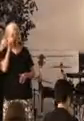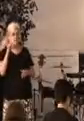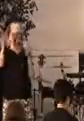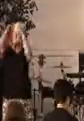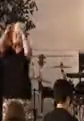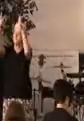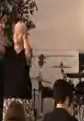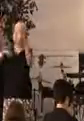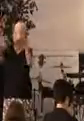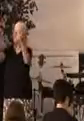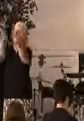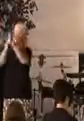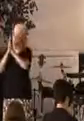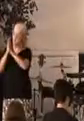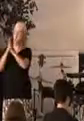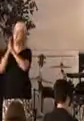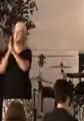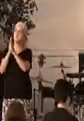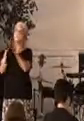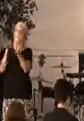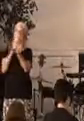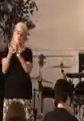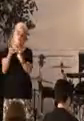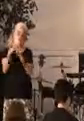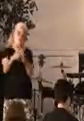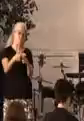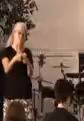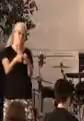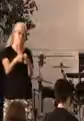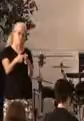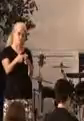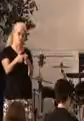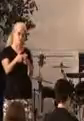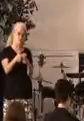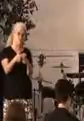Father, I pray in Jesus' name,